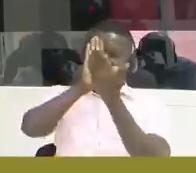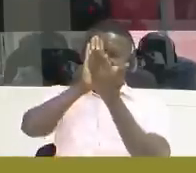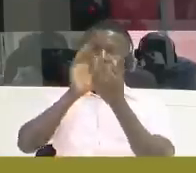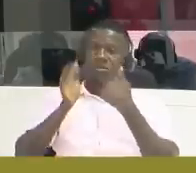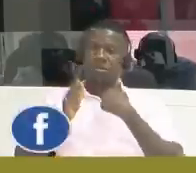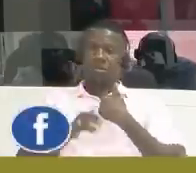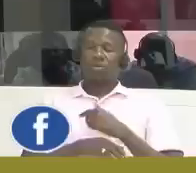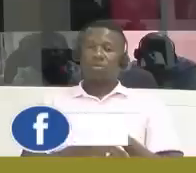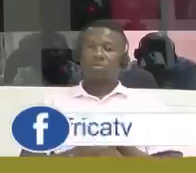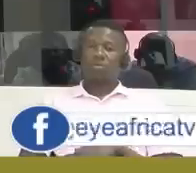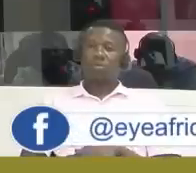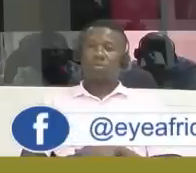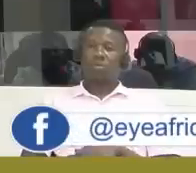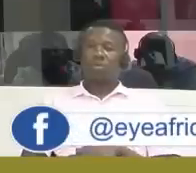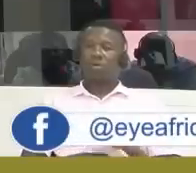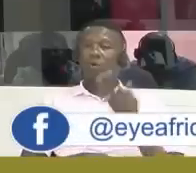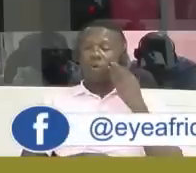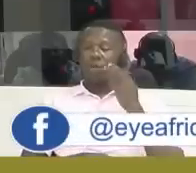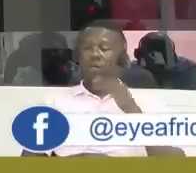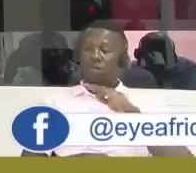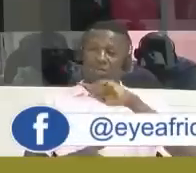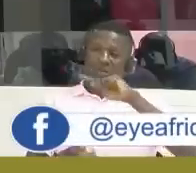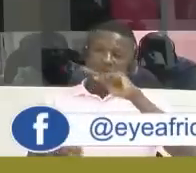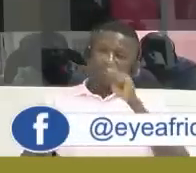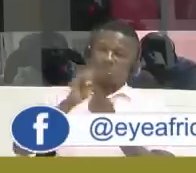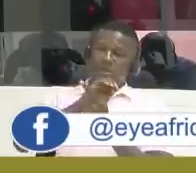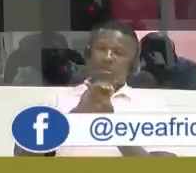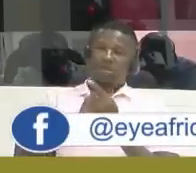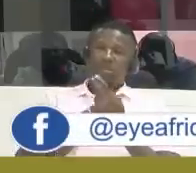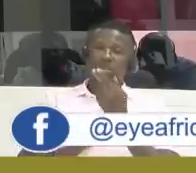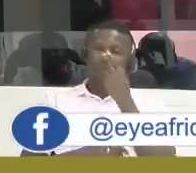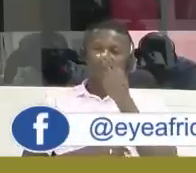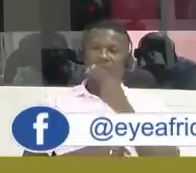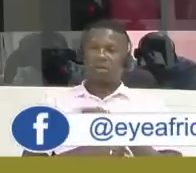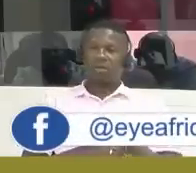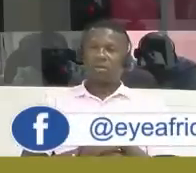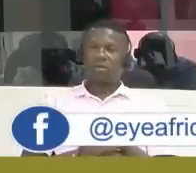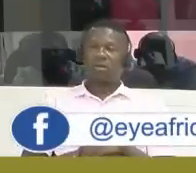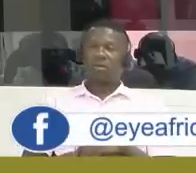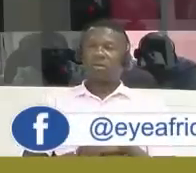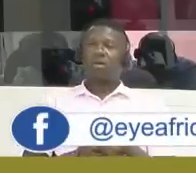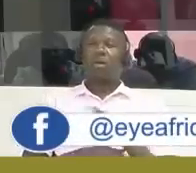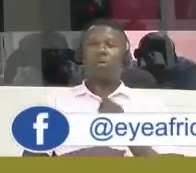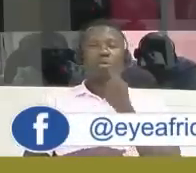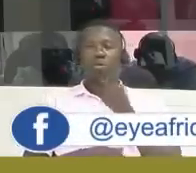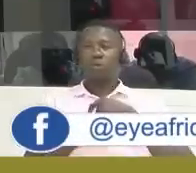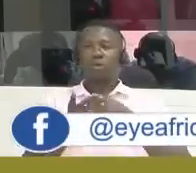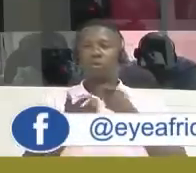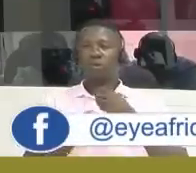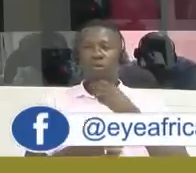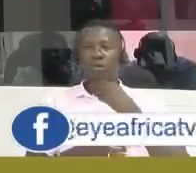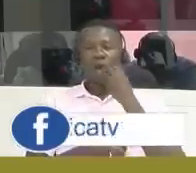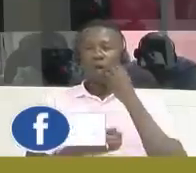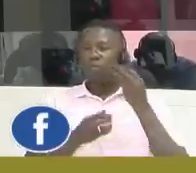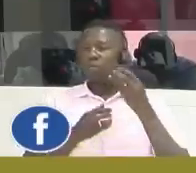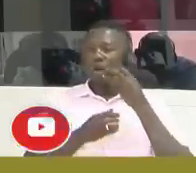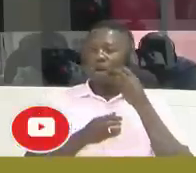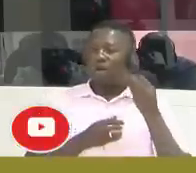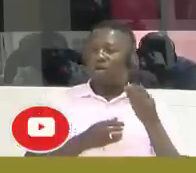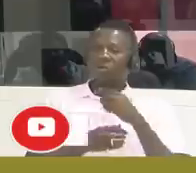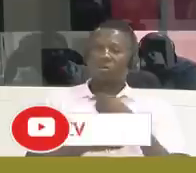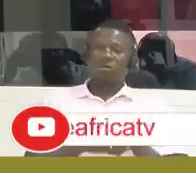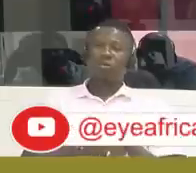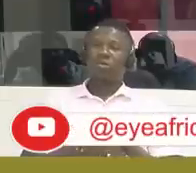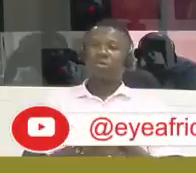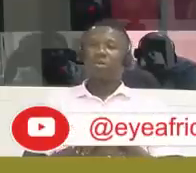When they turned his head, I saw oozes of blood outside from his mouth, and the shirt he